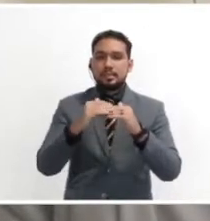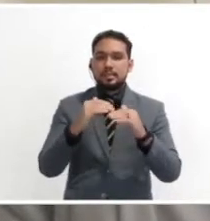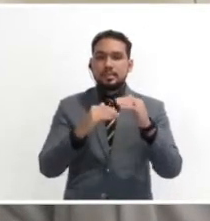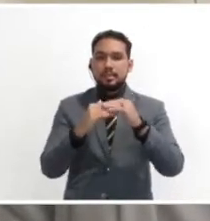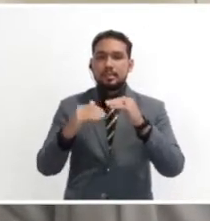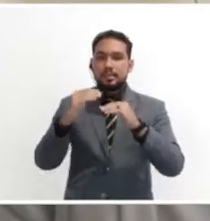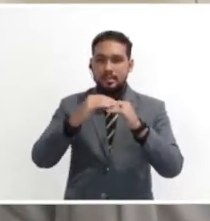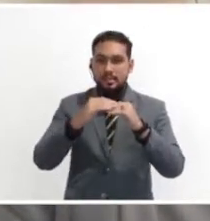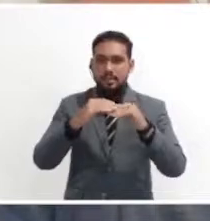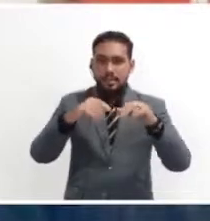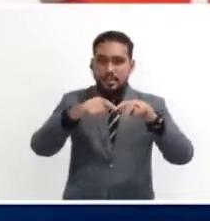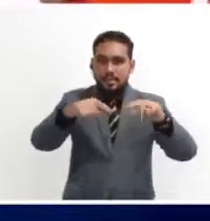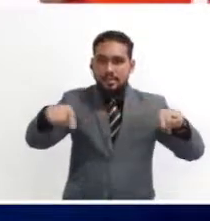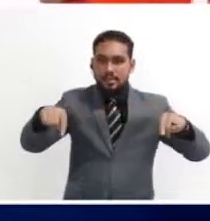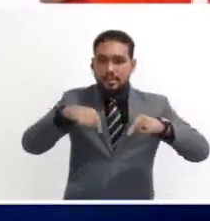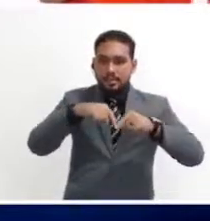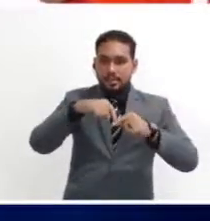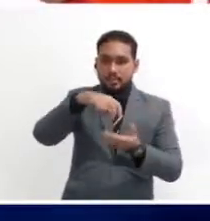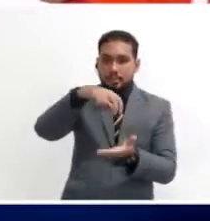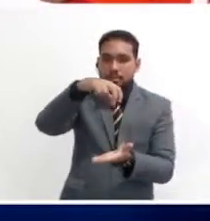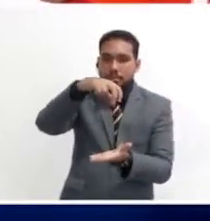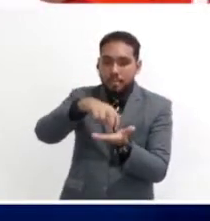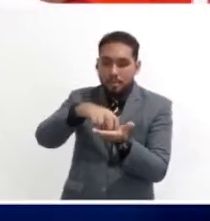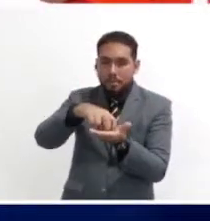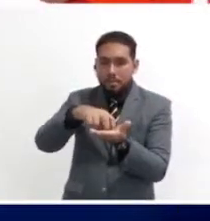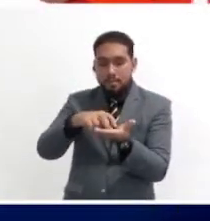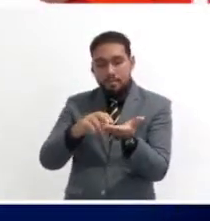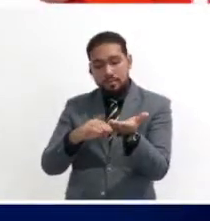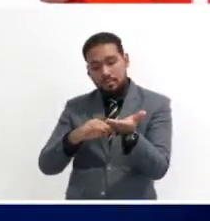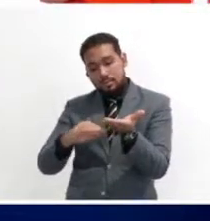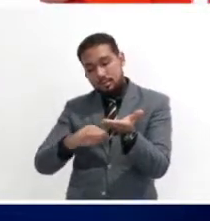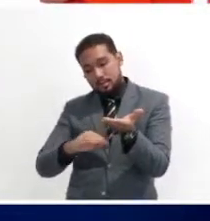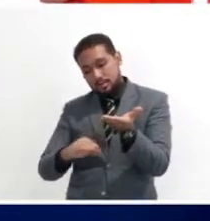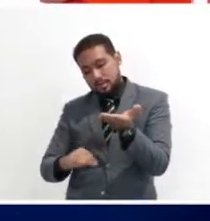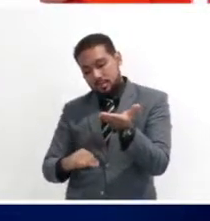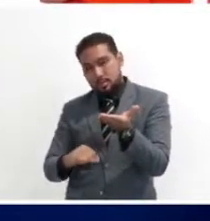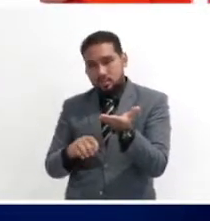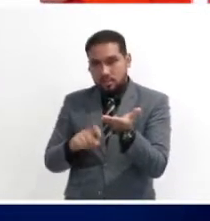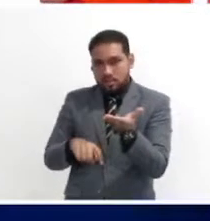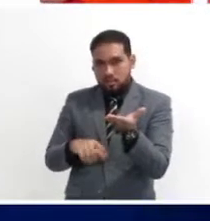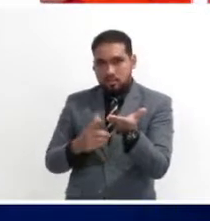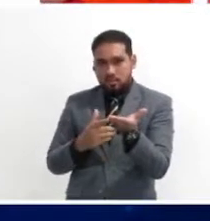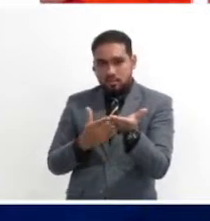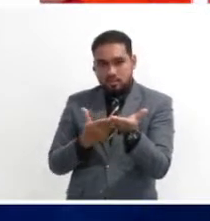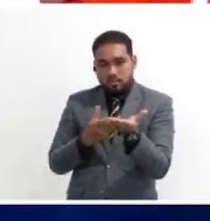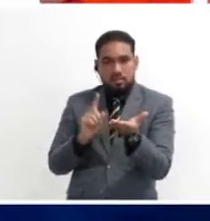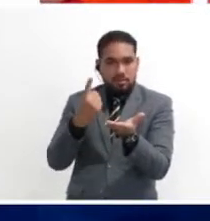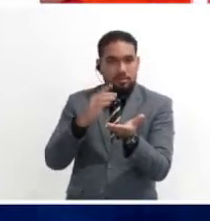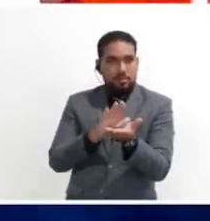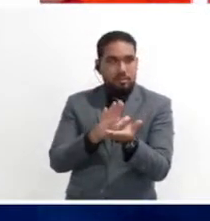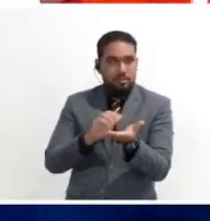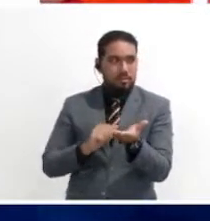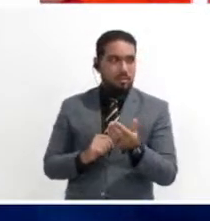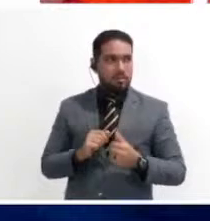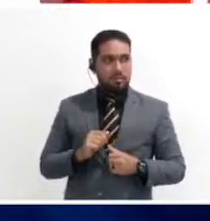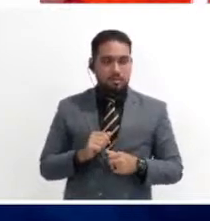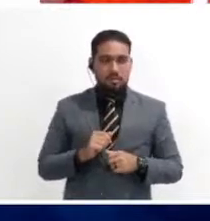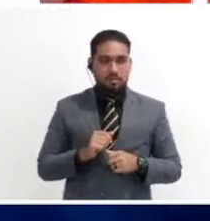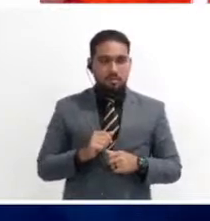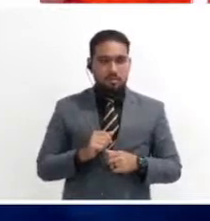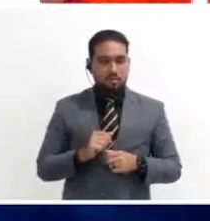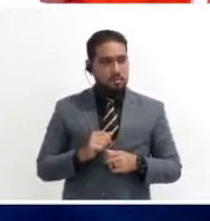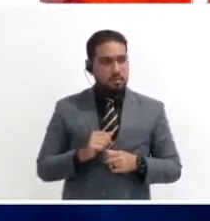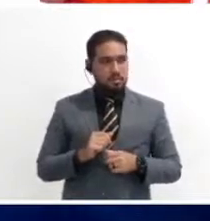to coat some kind of photo-imageable dielectric. We're going to image that with a mask to